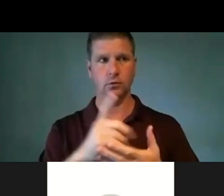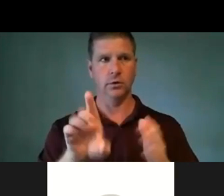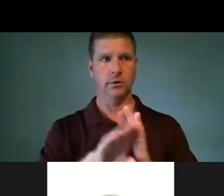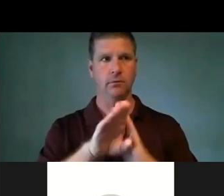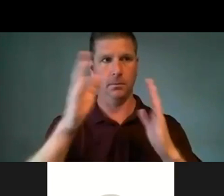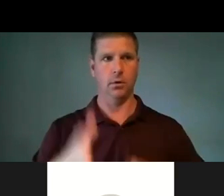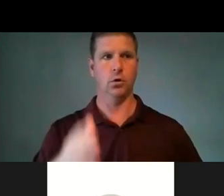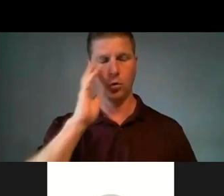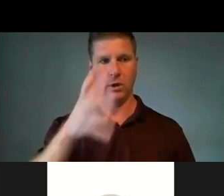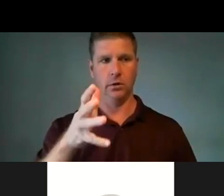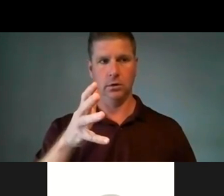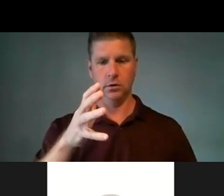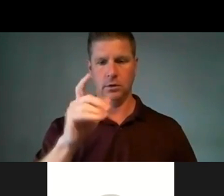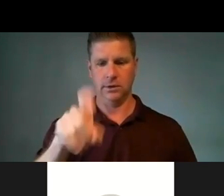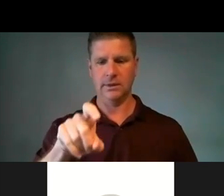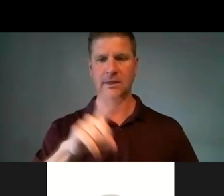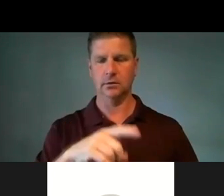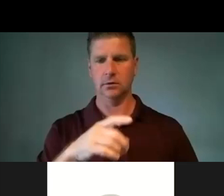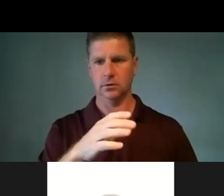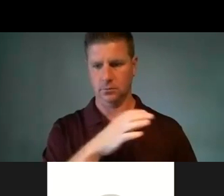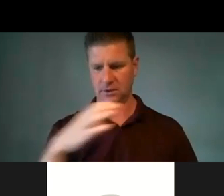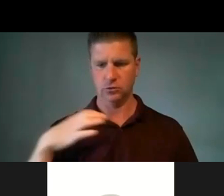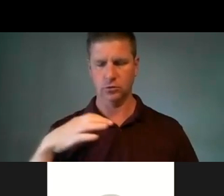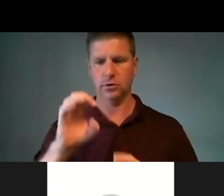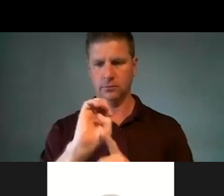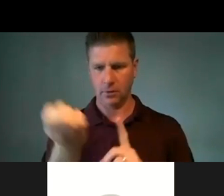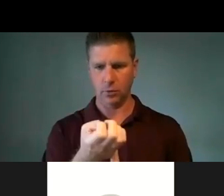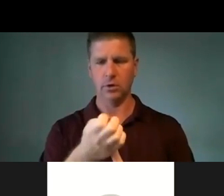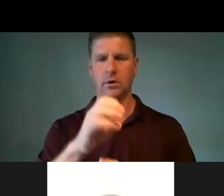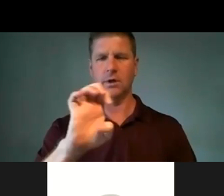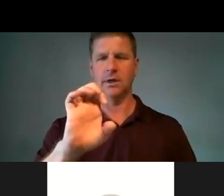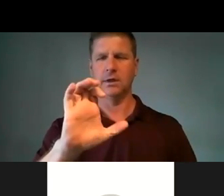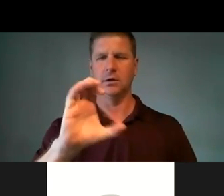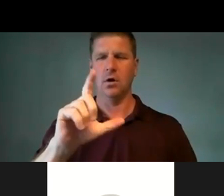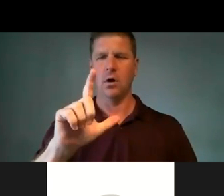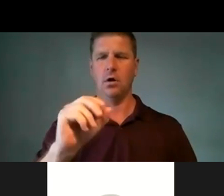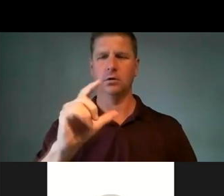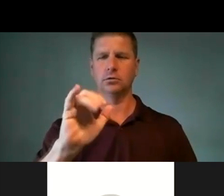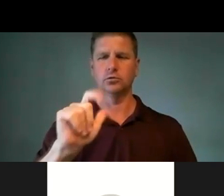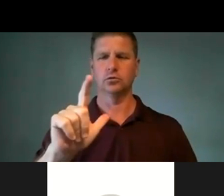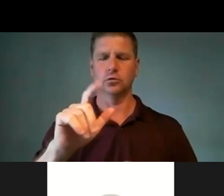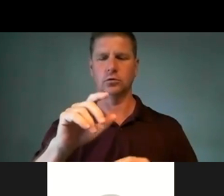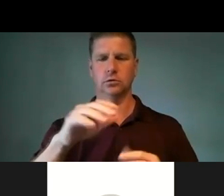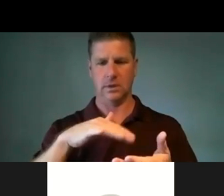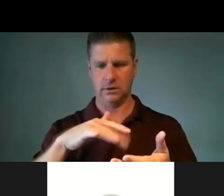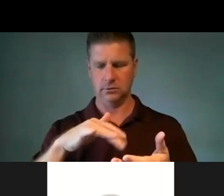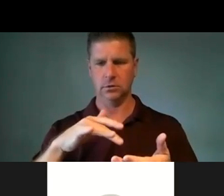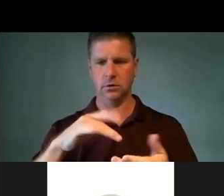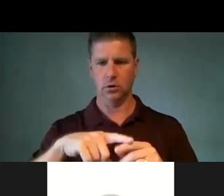will need to commission several environmental and ecological studies to assess the suitability of the site.